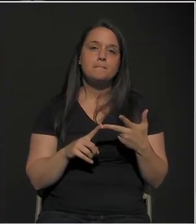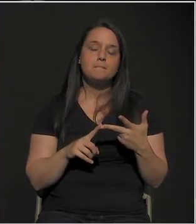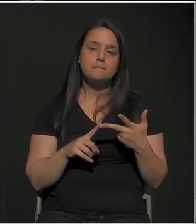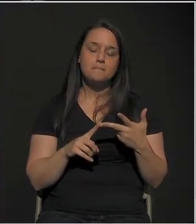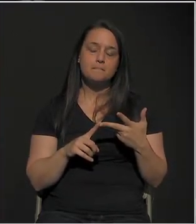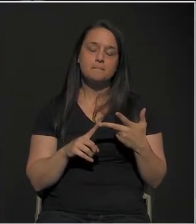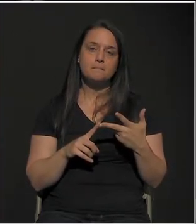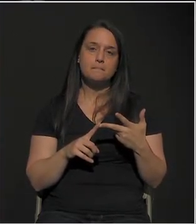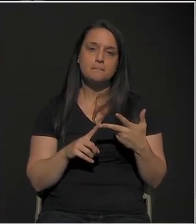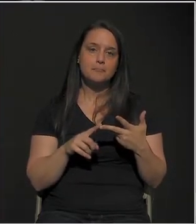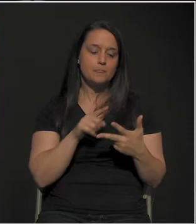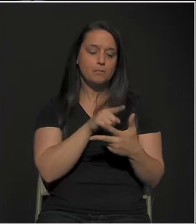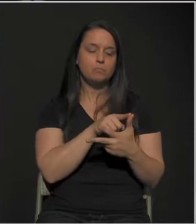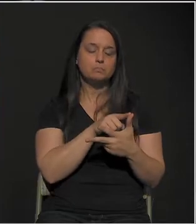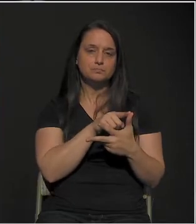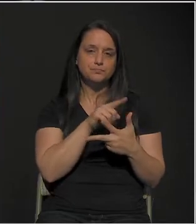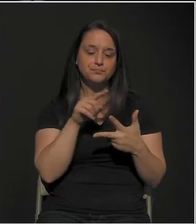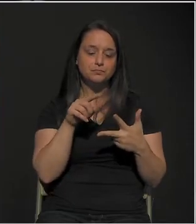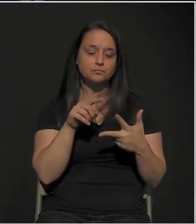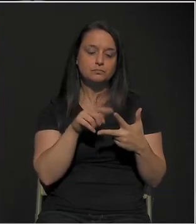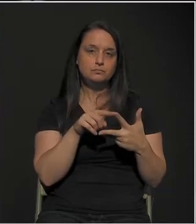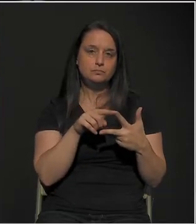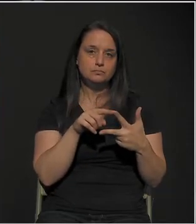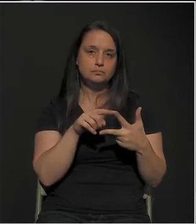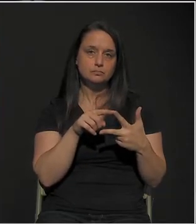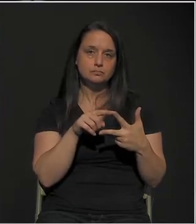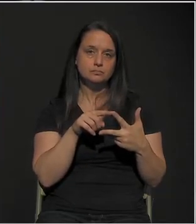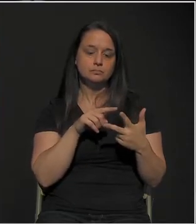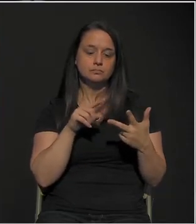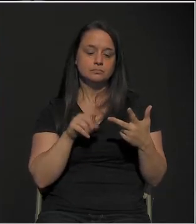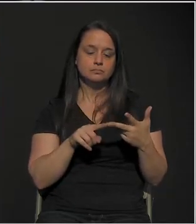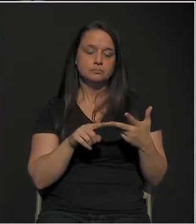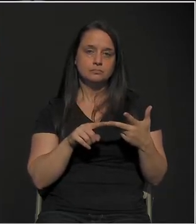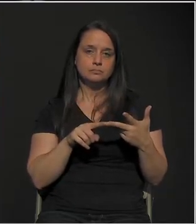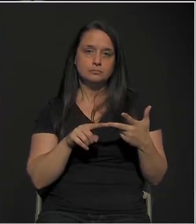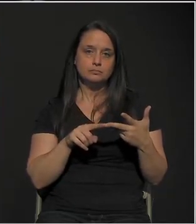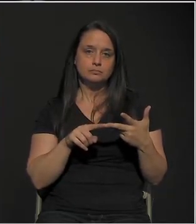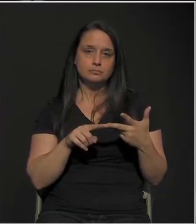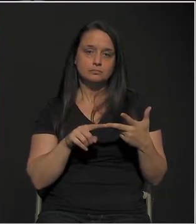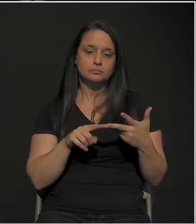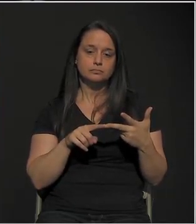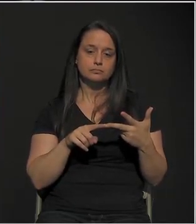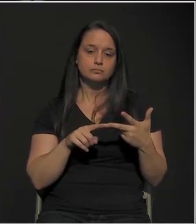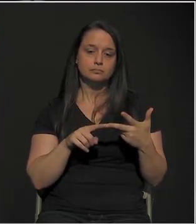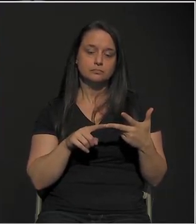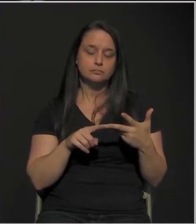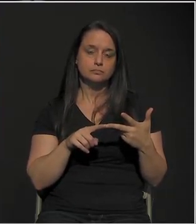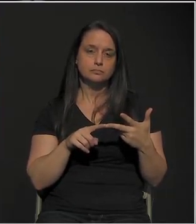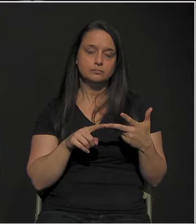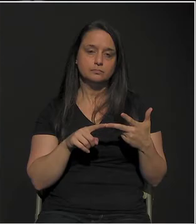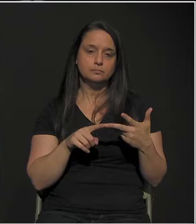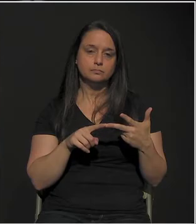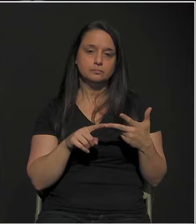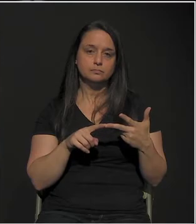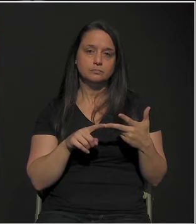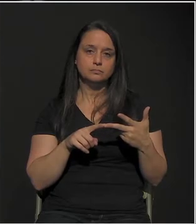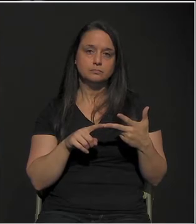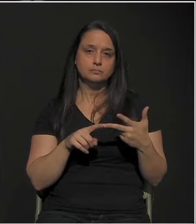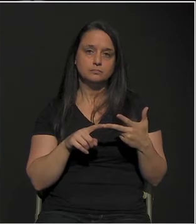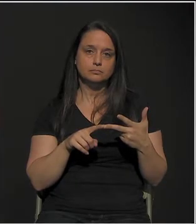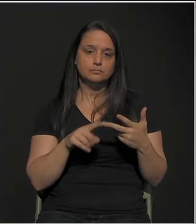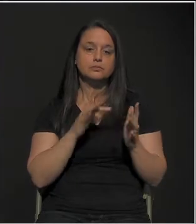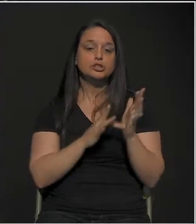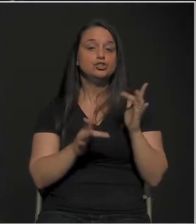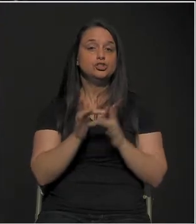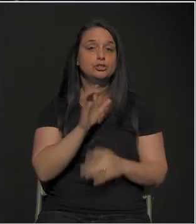about the power of God in the gospel. We've talked about the power of God in suffering. And you have to understand this. In Jesus Christ, we